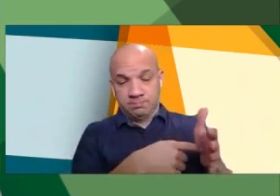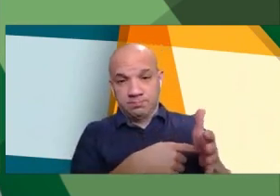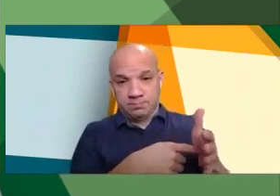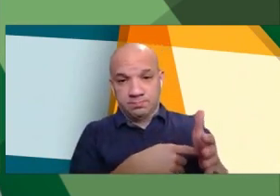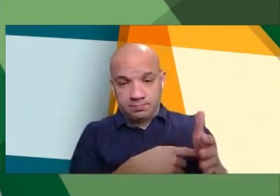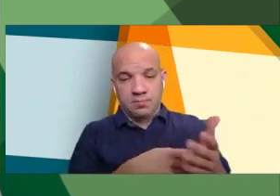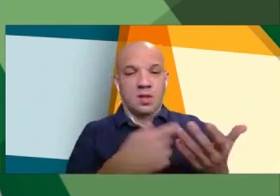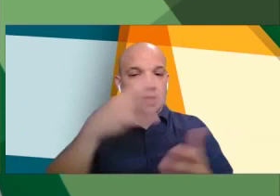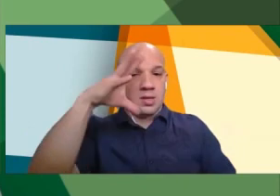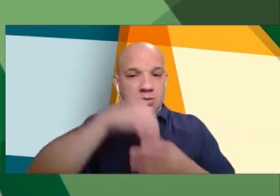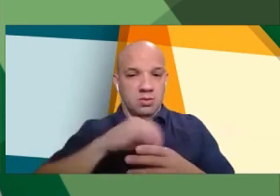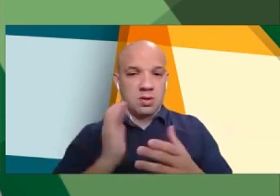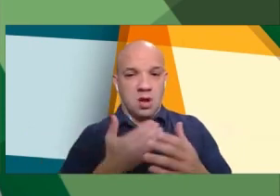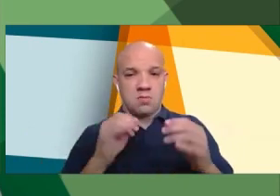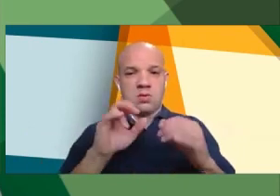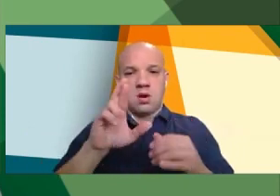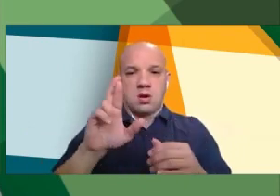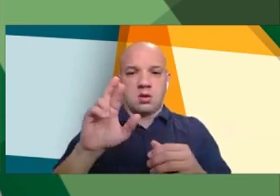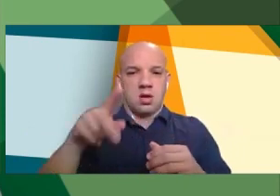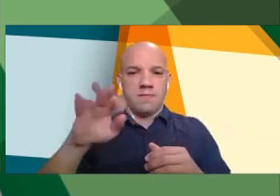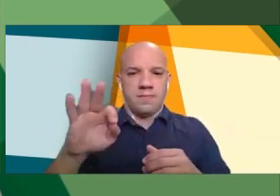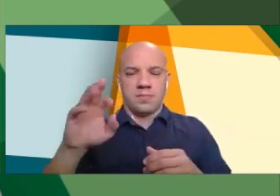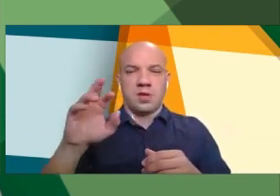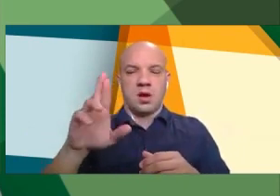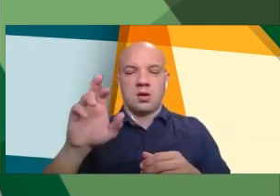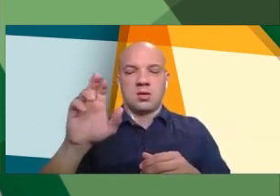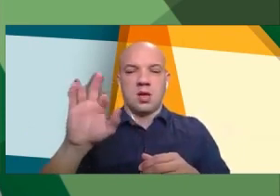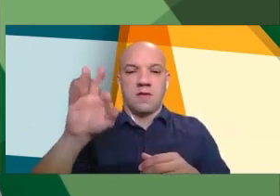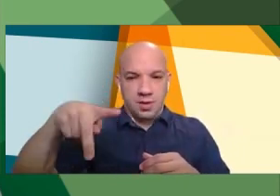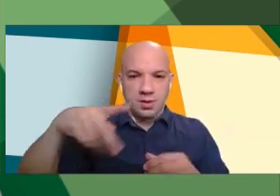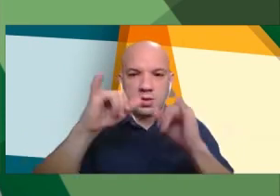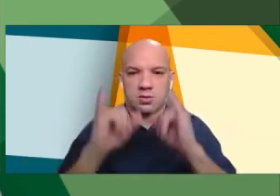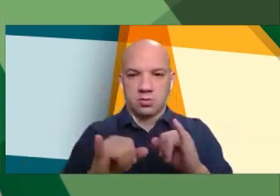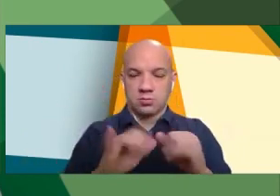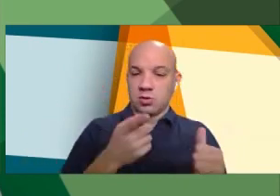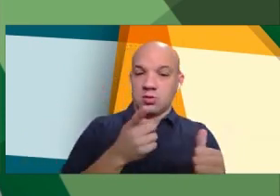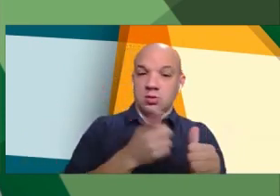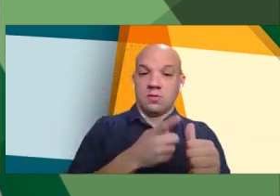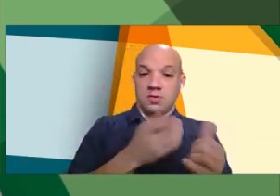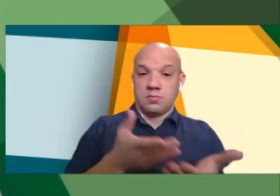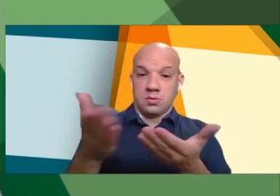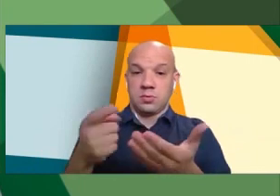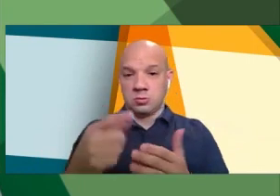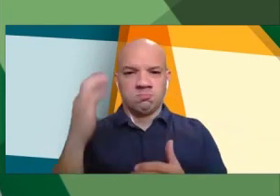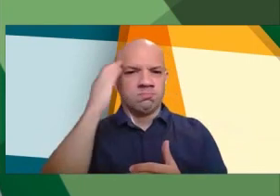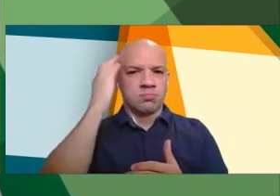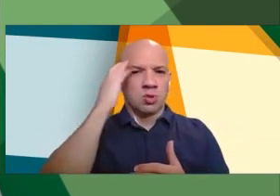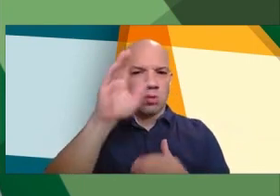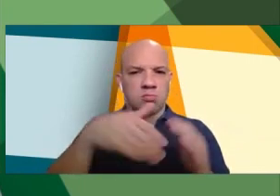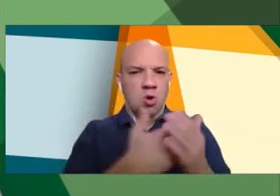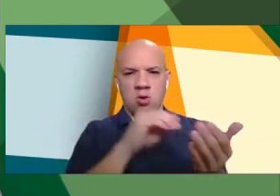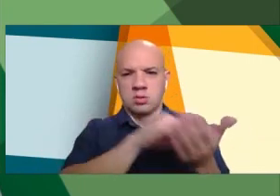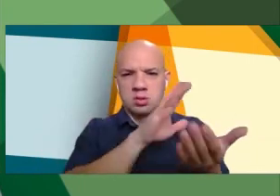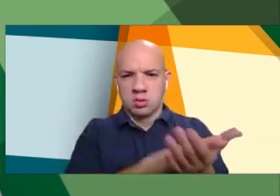So the first thing that we must recommend to you is that you familiarize with all the documents, the procurement